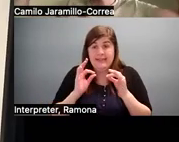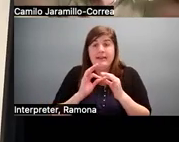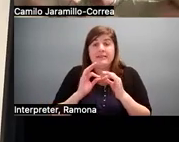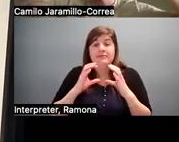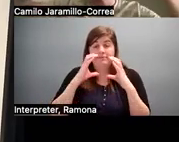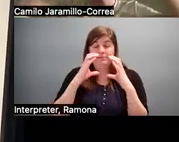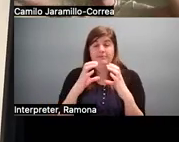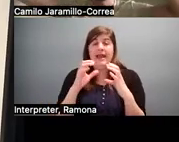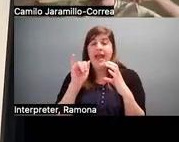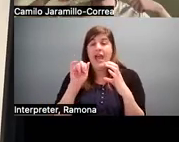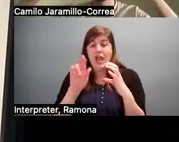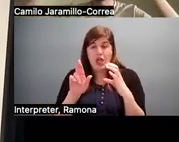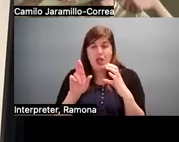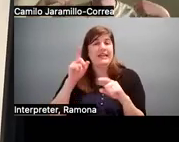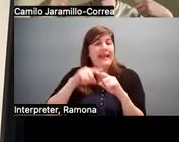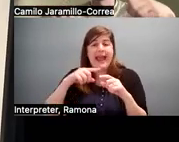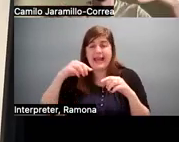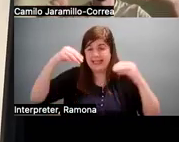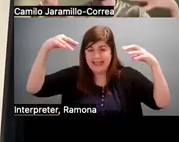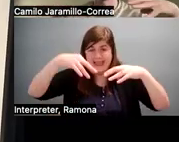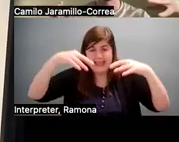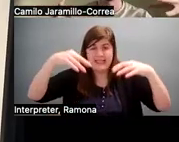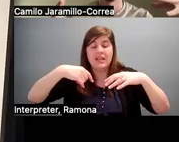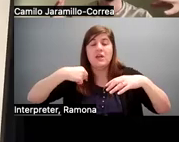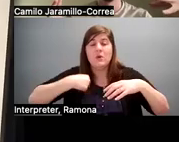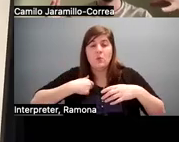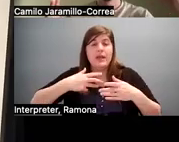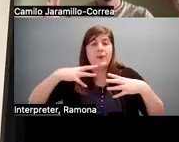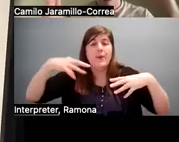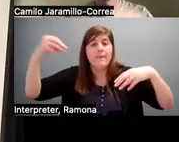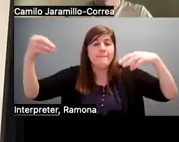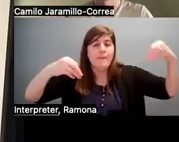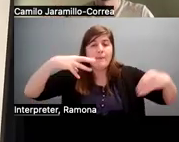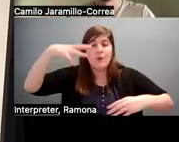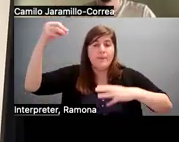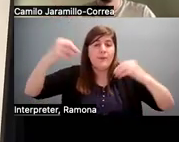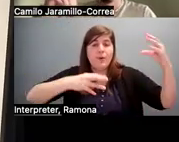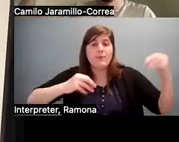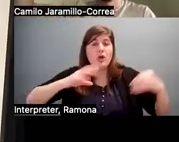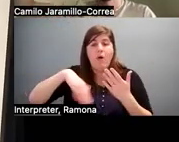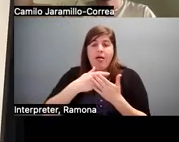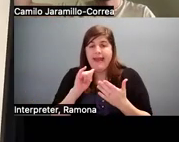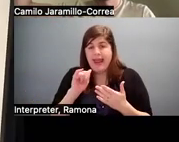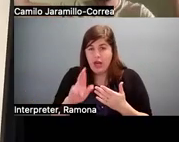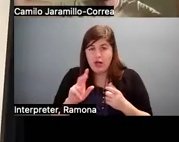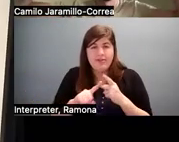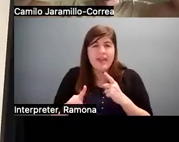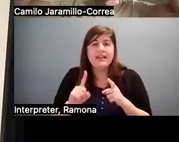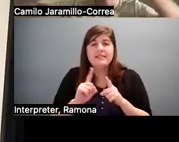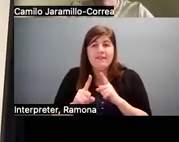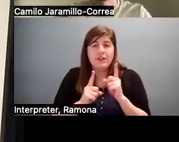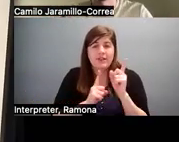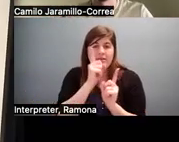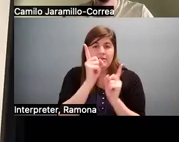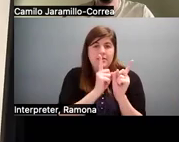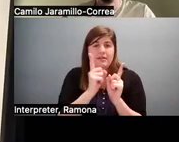so that air cannot go in. We just pump out all the air with like special vacuums. And then all of these things that you can see are like pointing in the